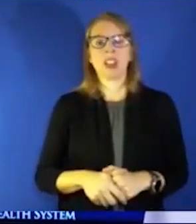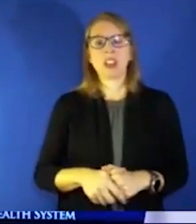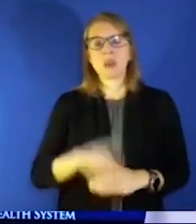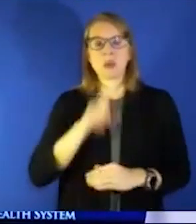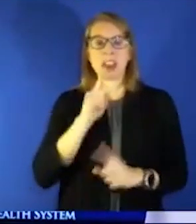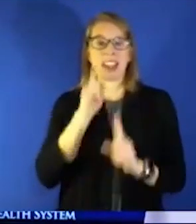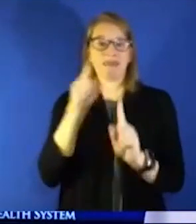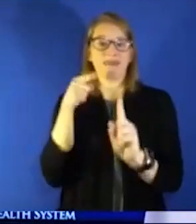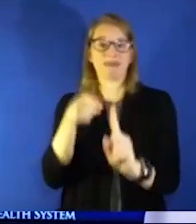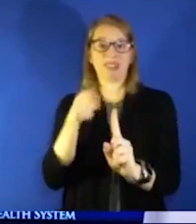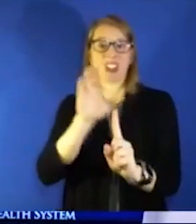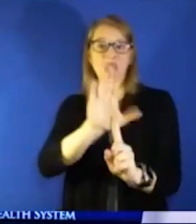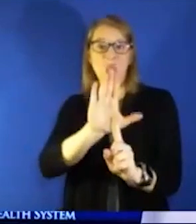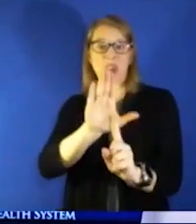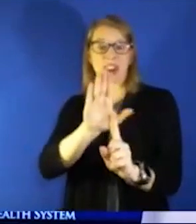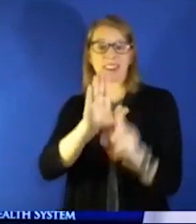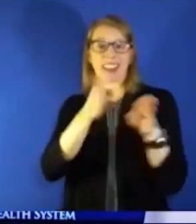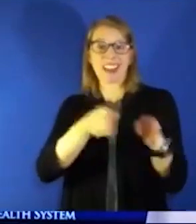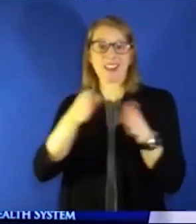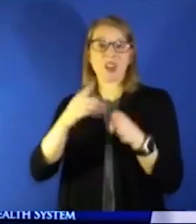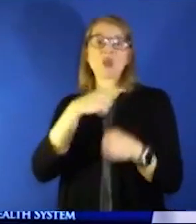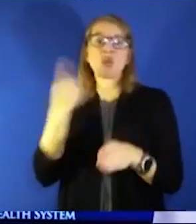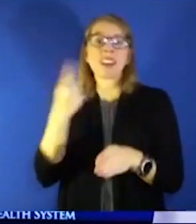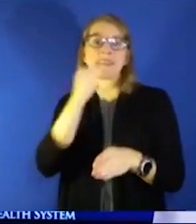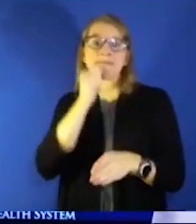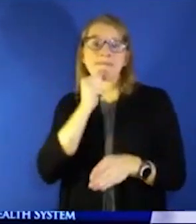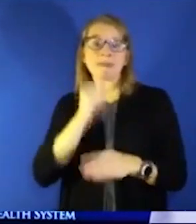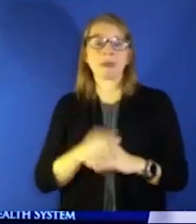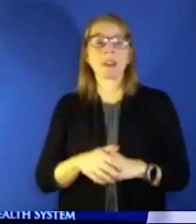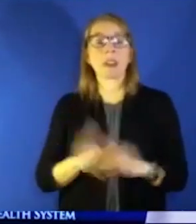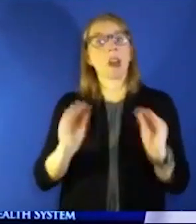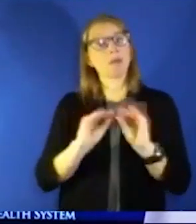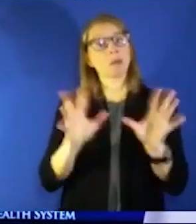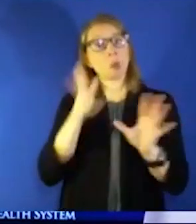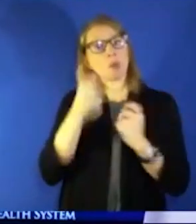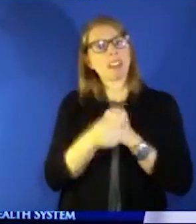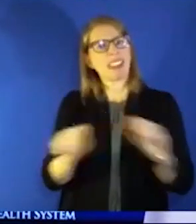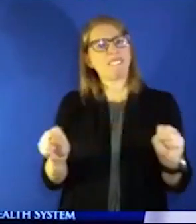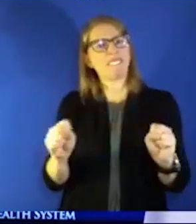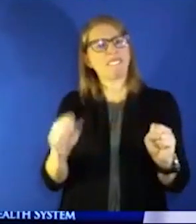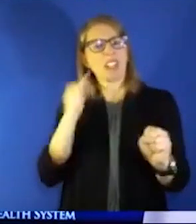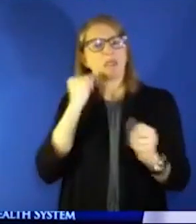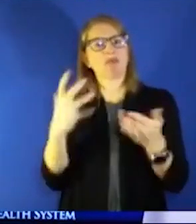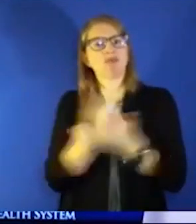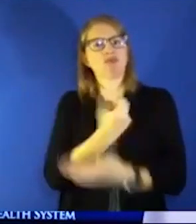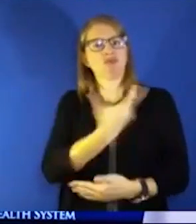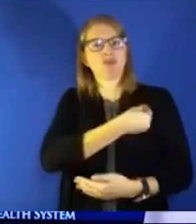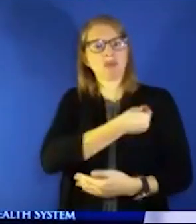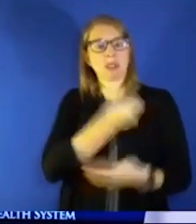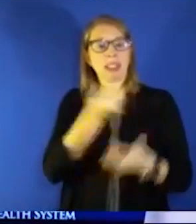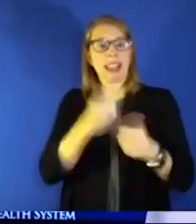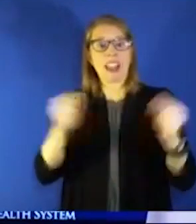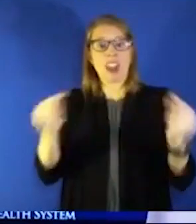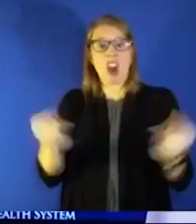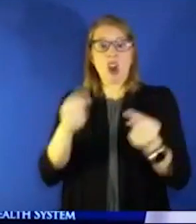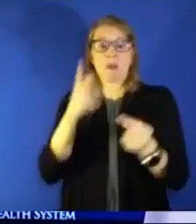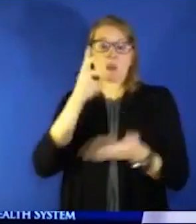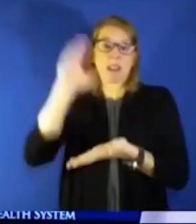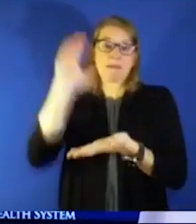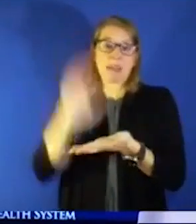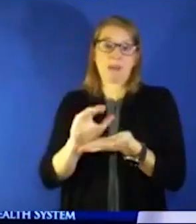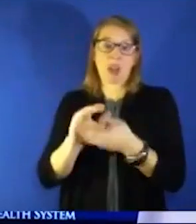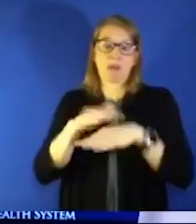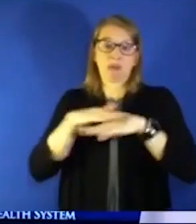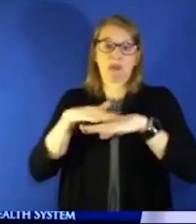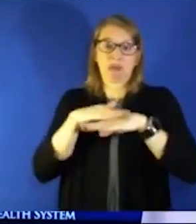risk tolerance. Obviously, we believe it's going to be safe and that any harm is going to be minimal to none at all.